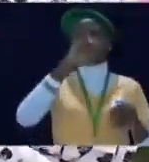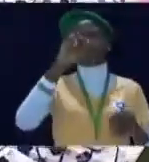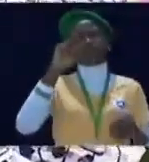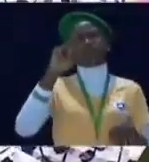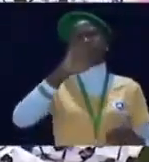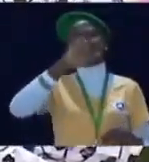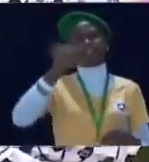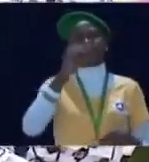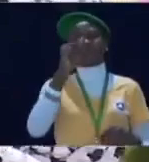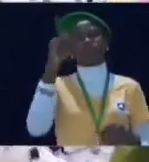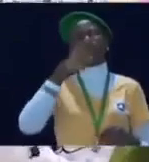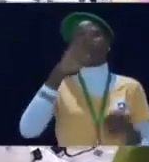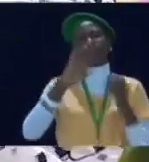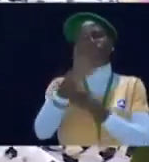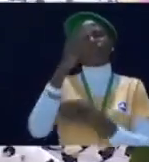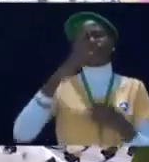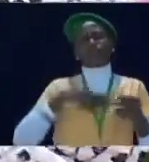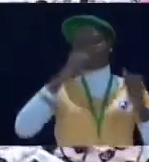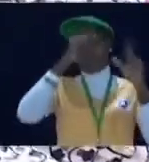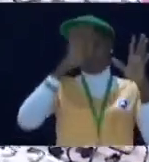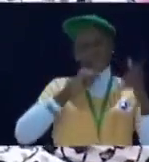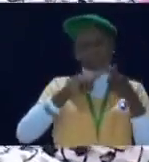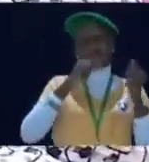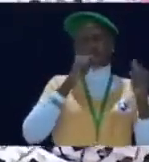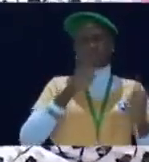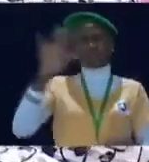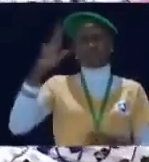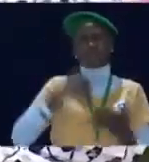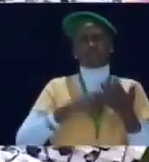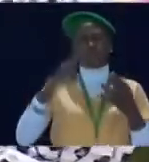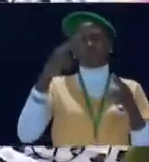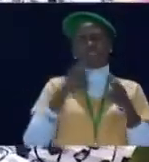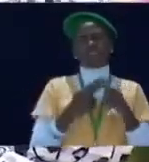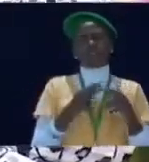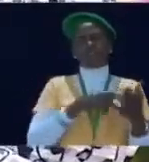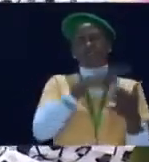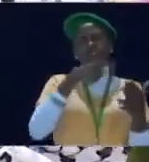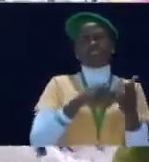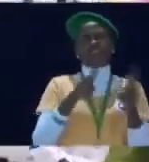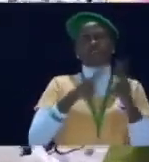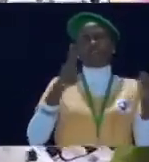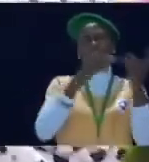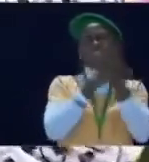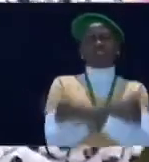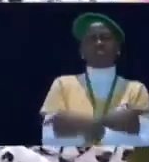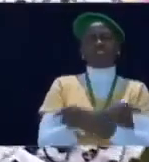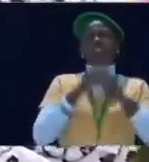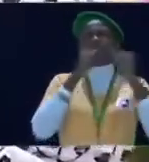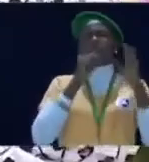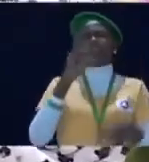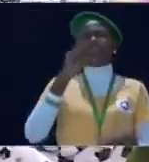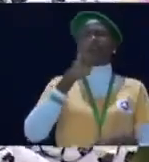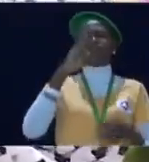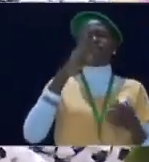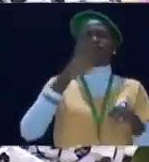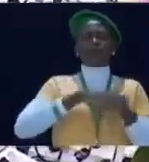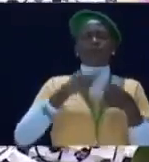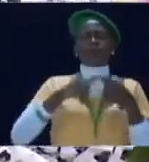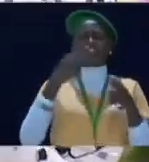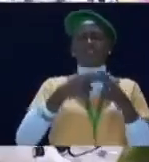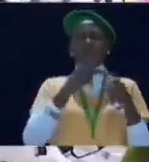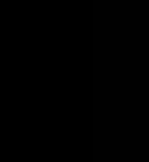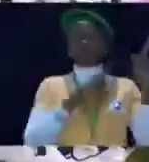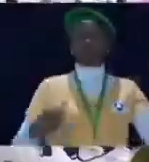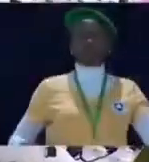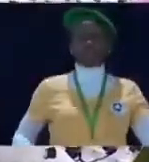are the God of my Father. I want to bless your holy name this very day. Blessed be unto the name of the